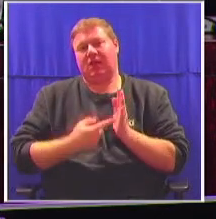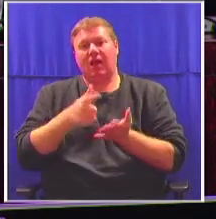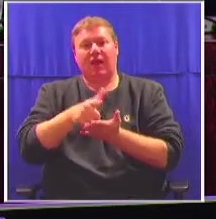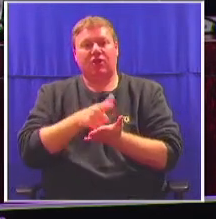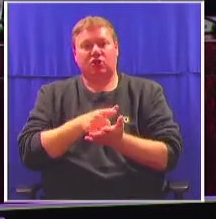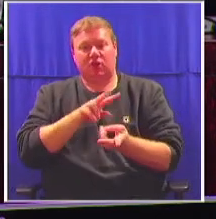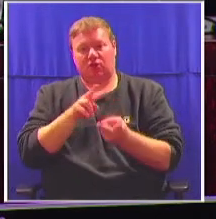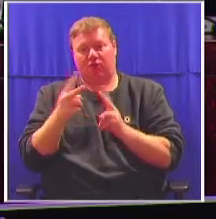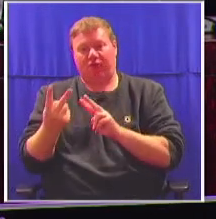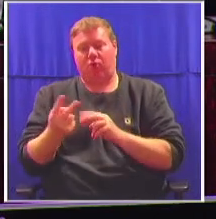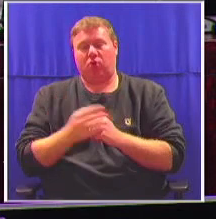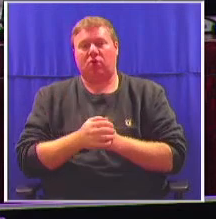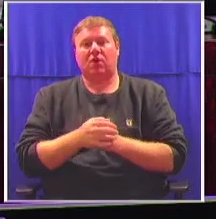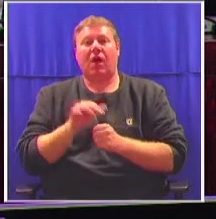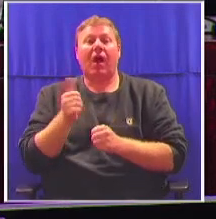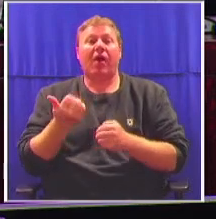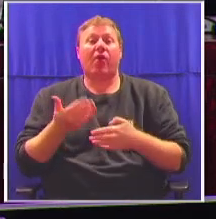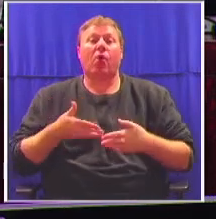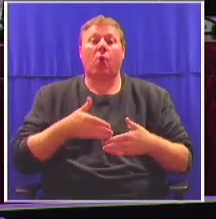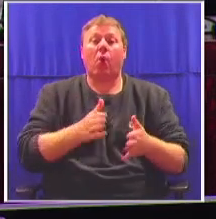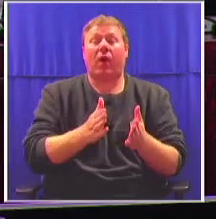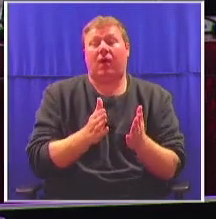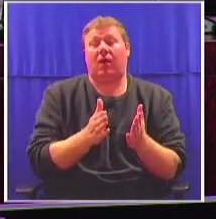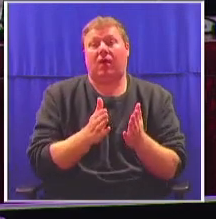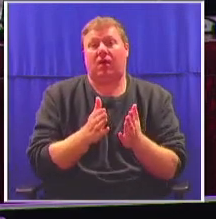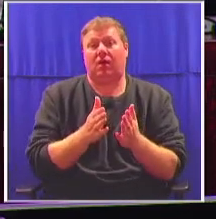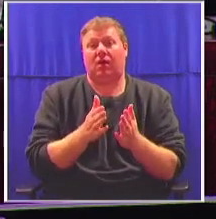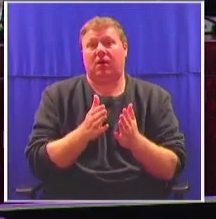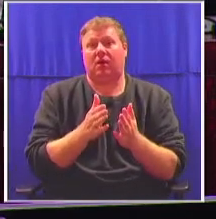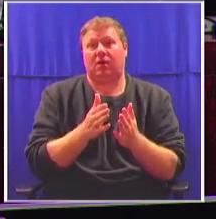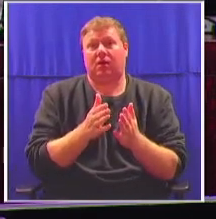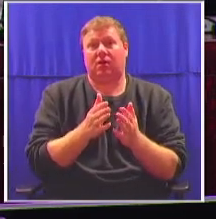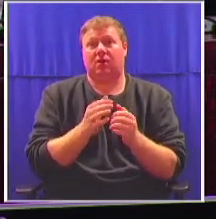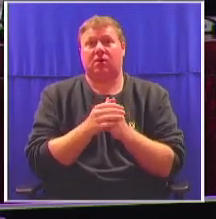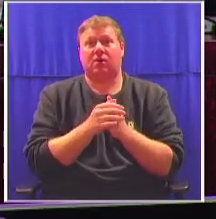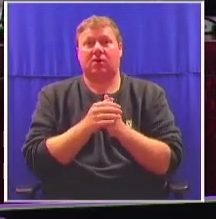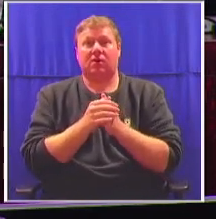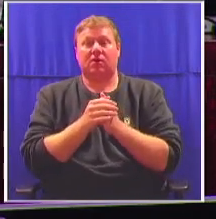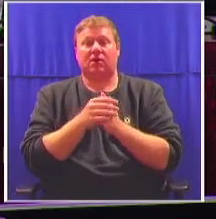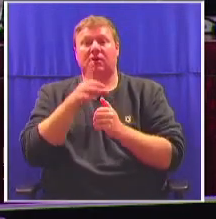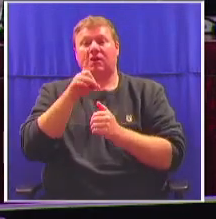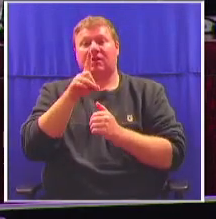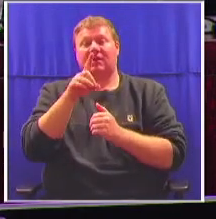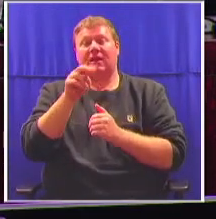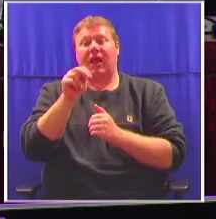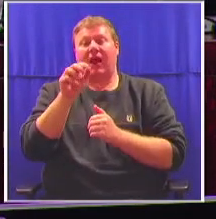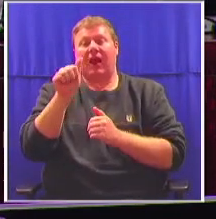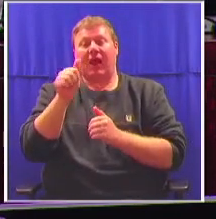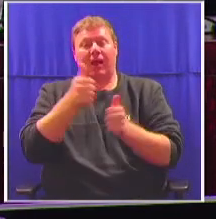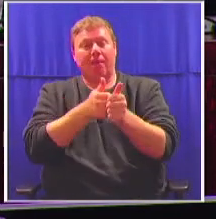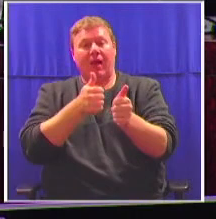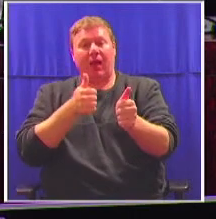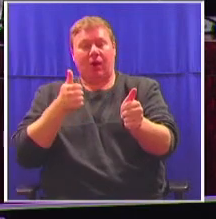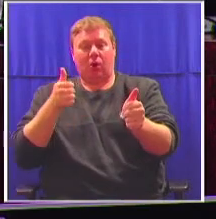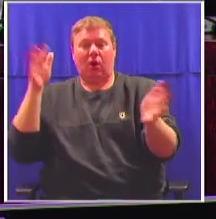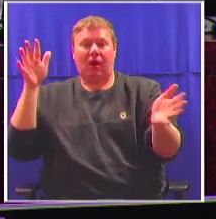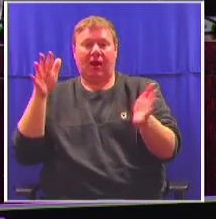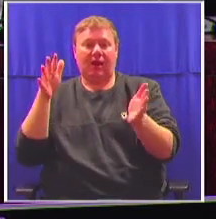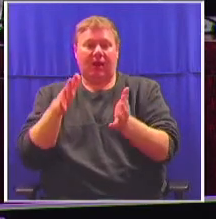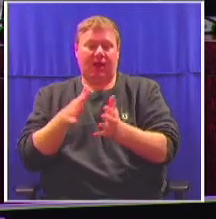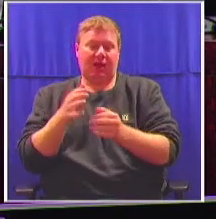Another advance is the substantial reduction of DNA backlog in support